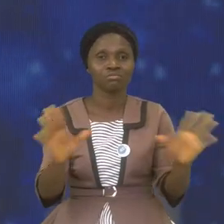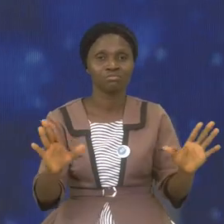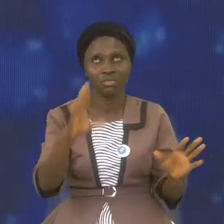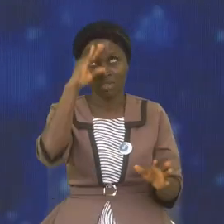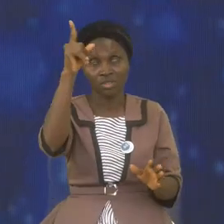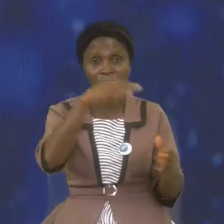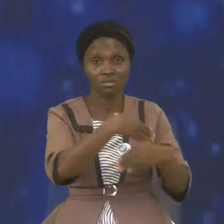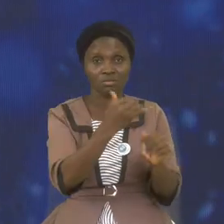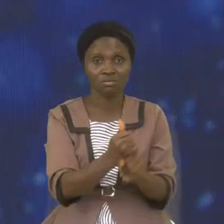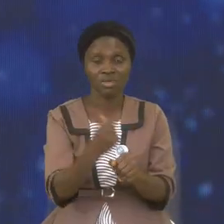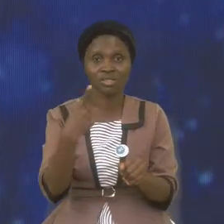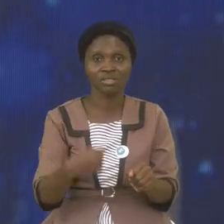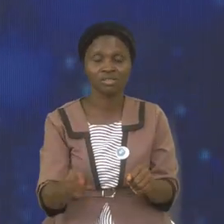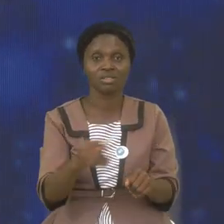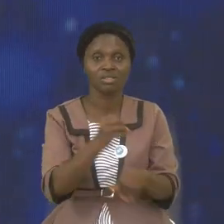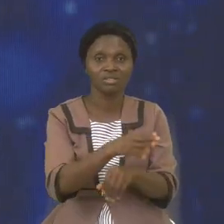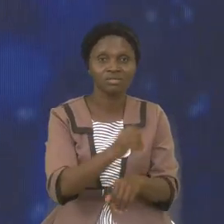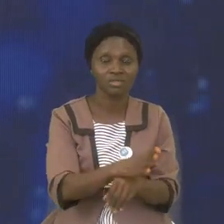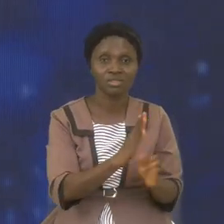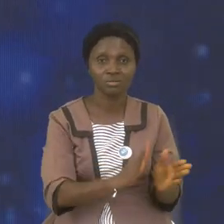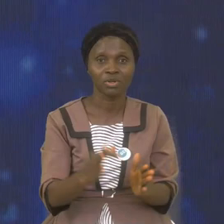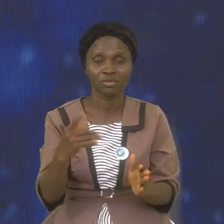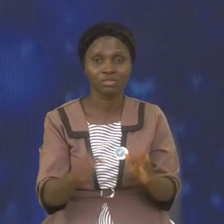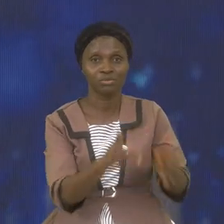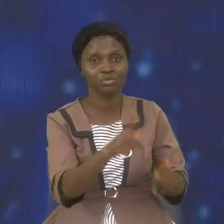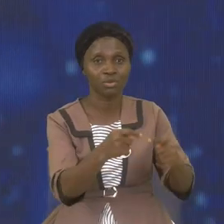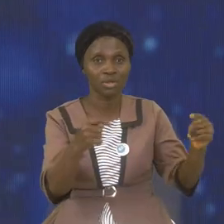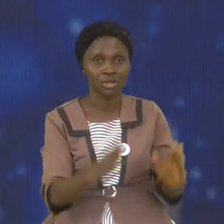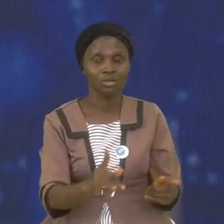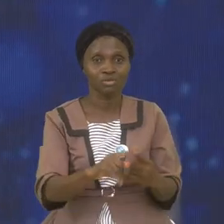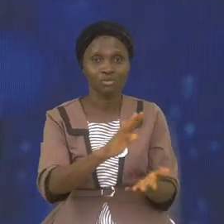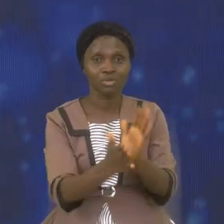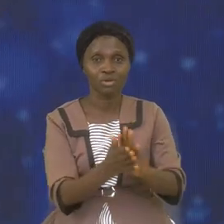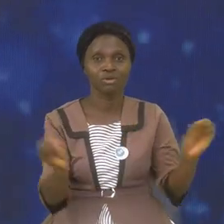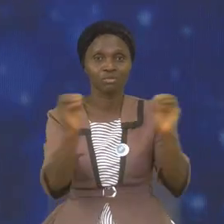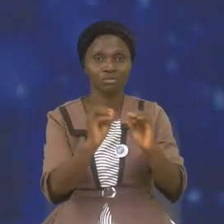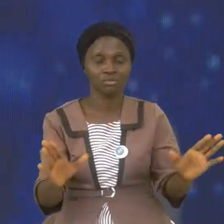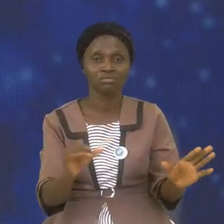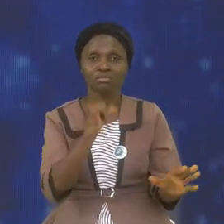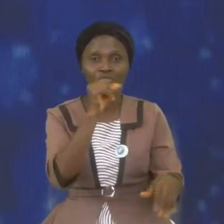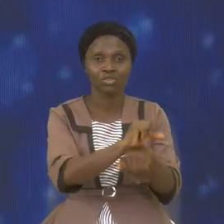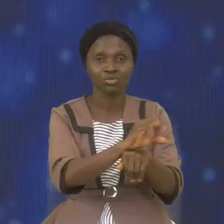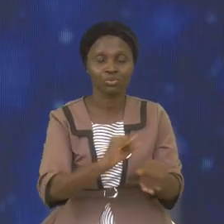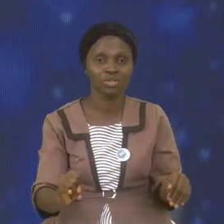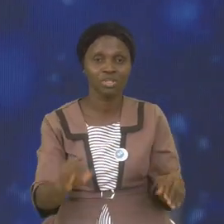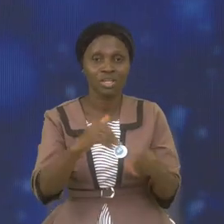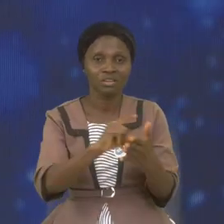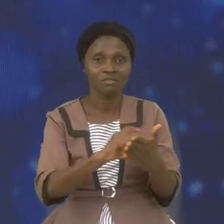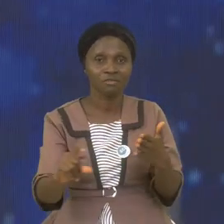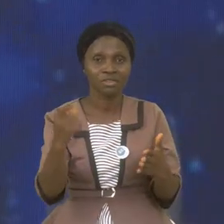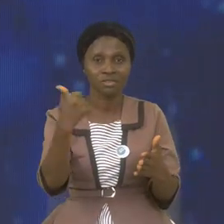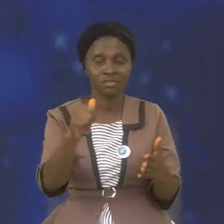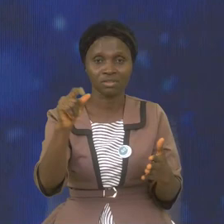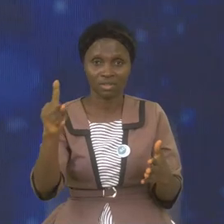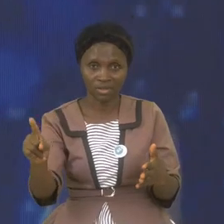maketh the devices of the people of none effect. Look at verse 11. In verse